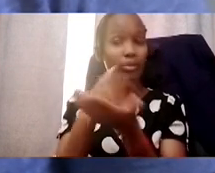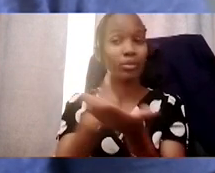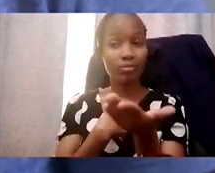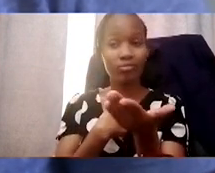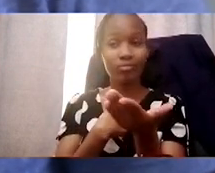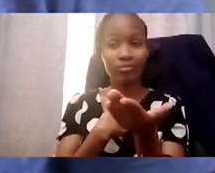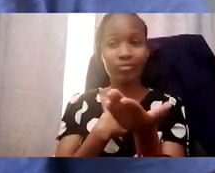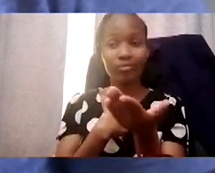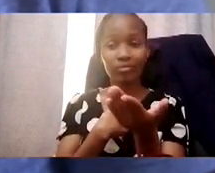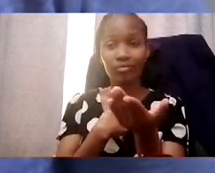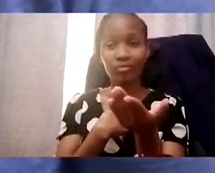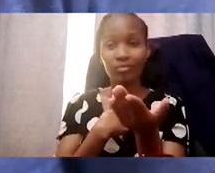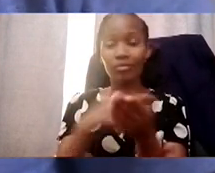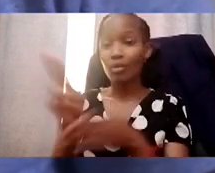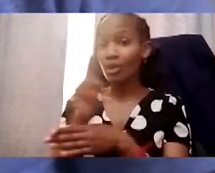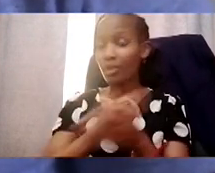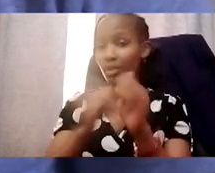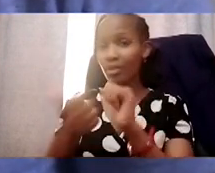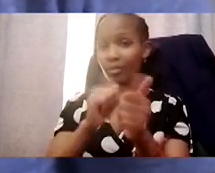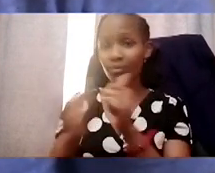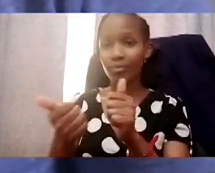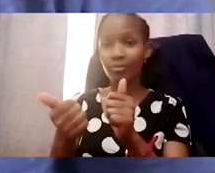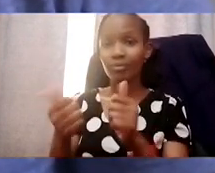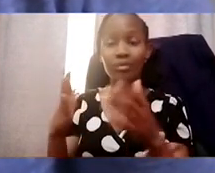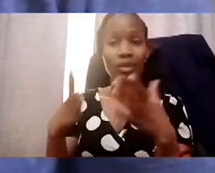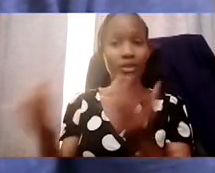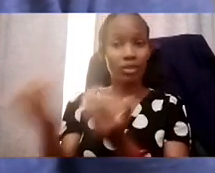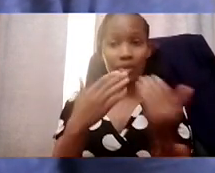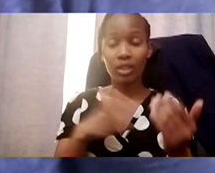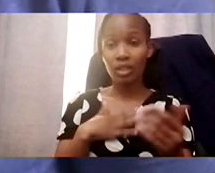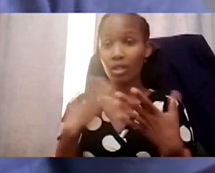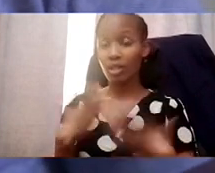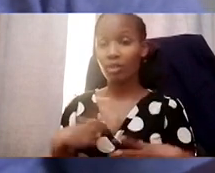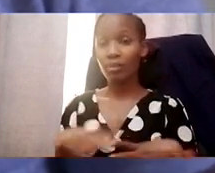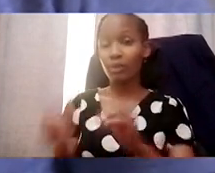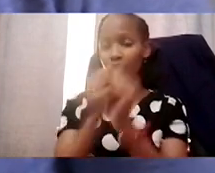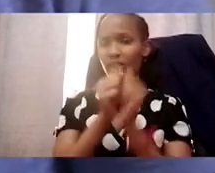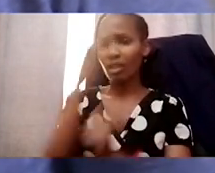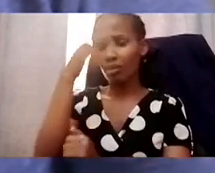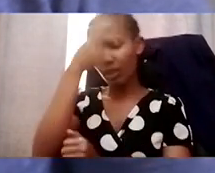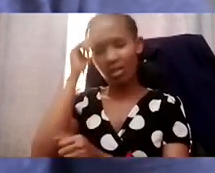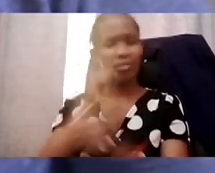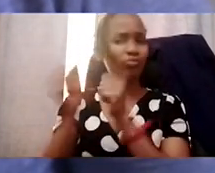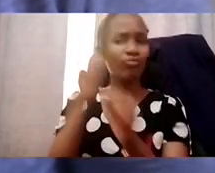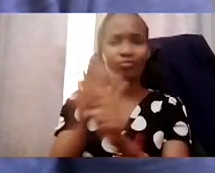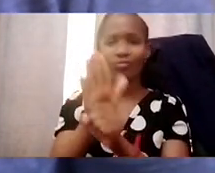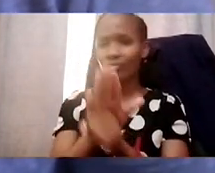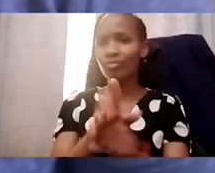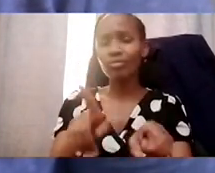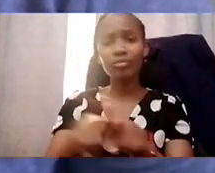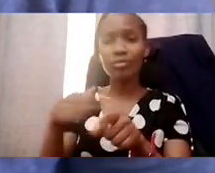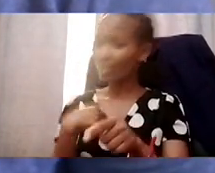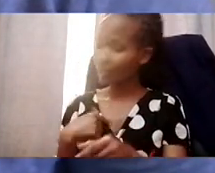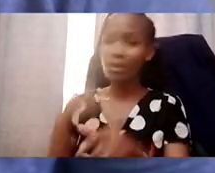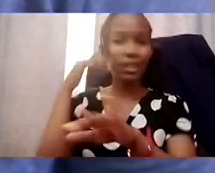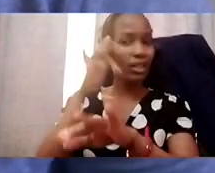use these sports to bring our people together, because they've been fighting, and myself, I've been the victim. I lost